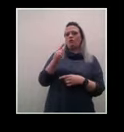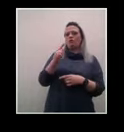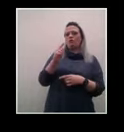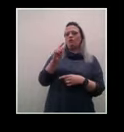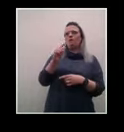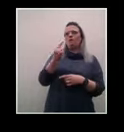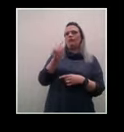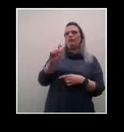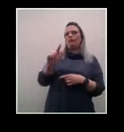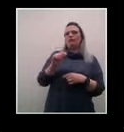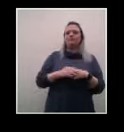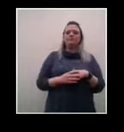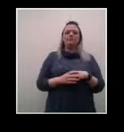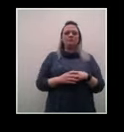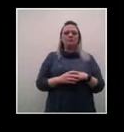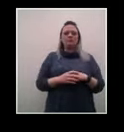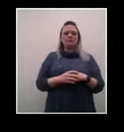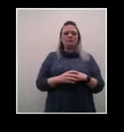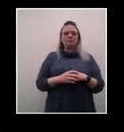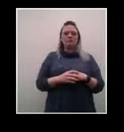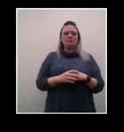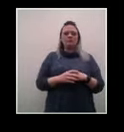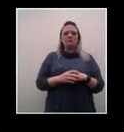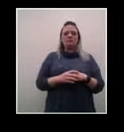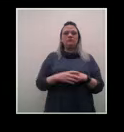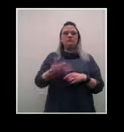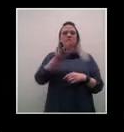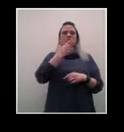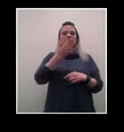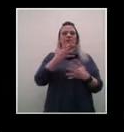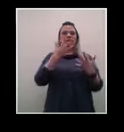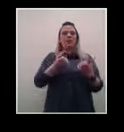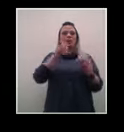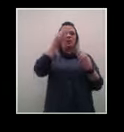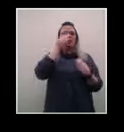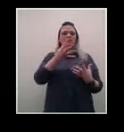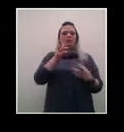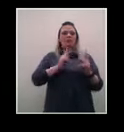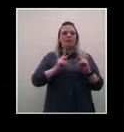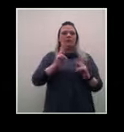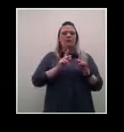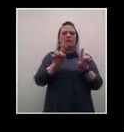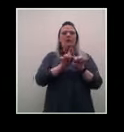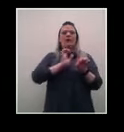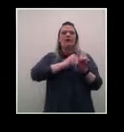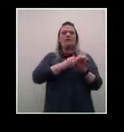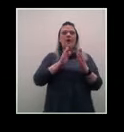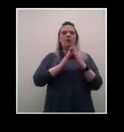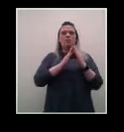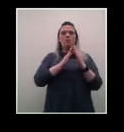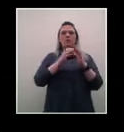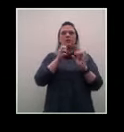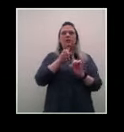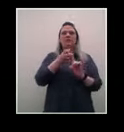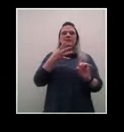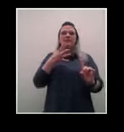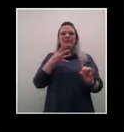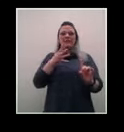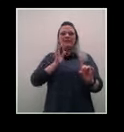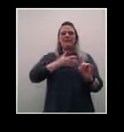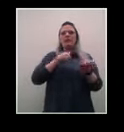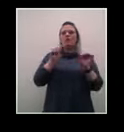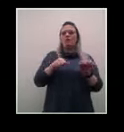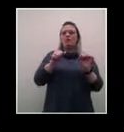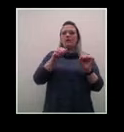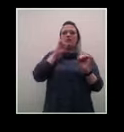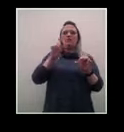you. So I just want to let people know that we, as our community has expanded our capabilities for